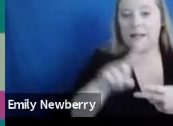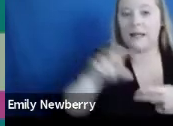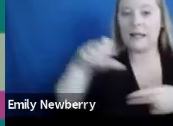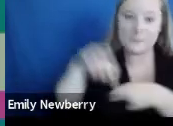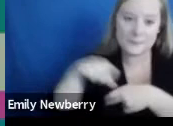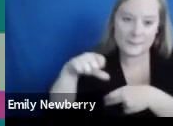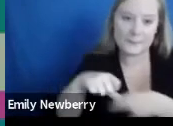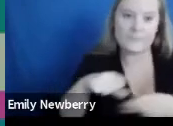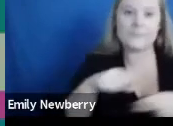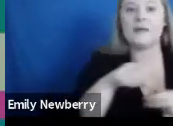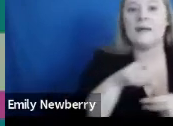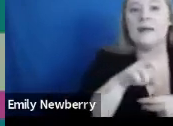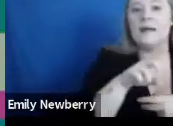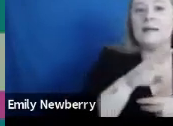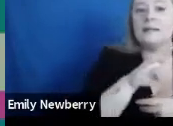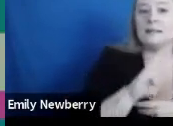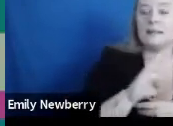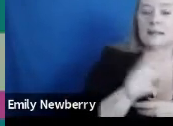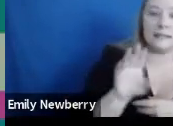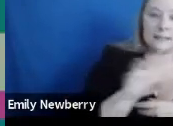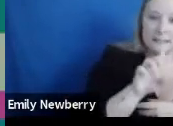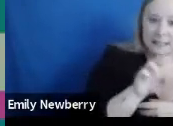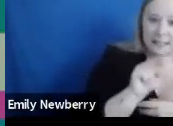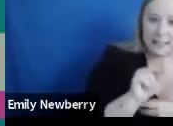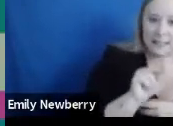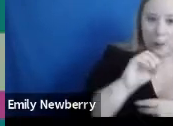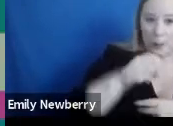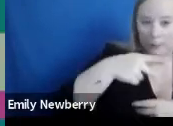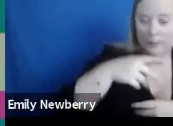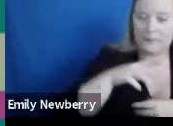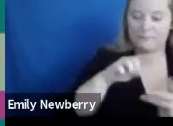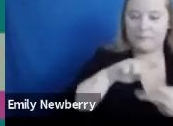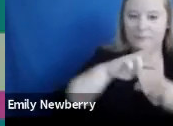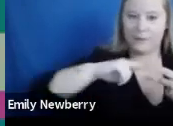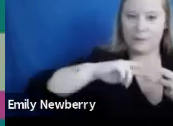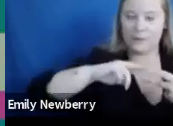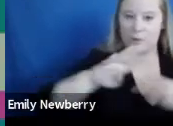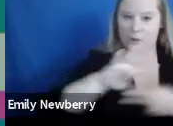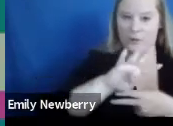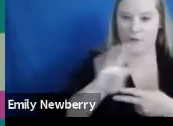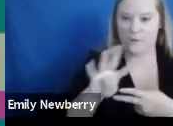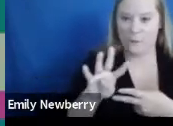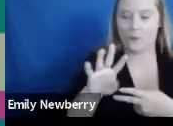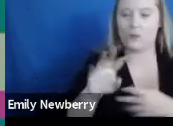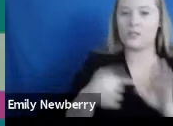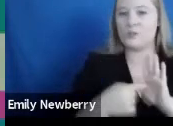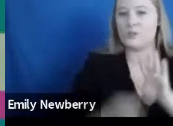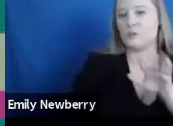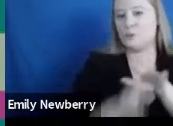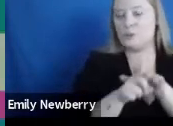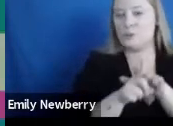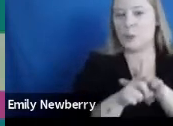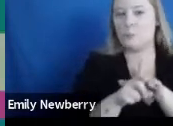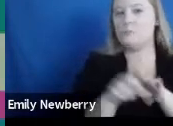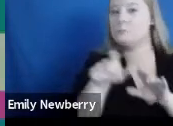system. Right now, out of those 4, everything is showing up as it